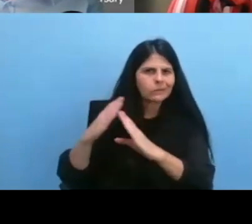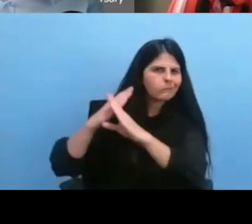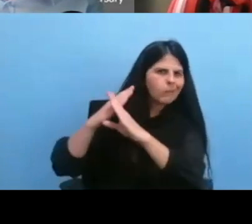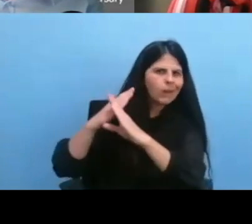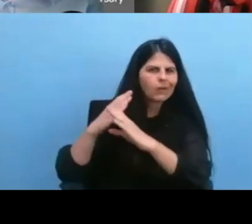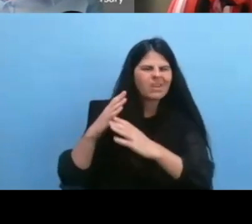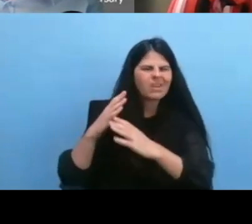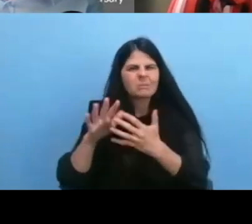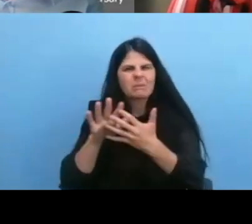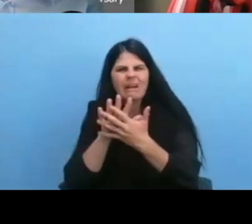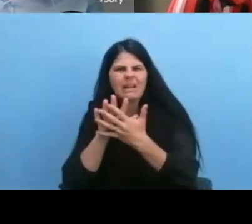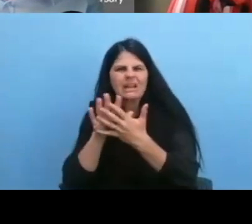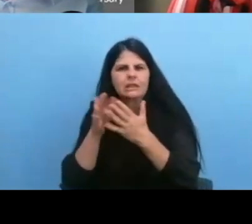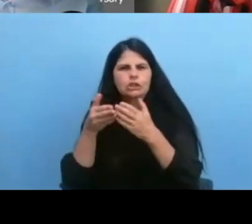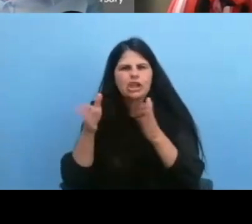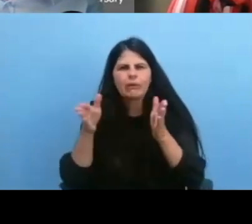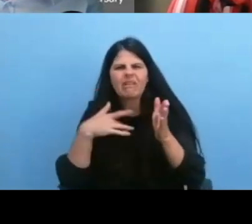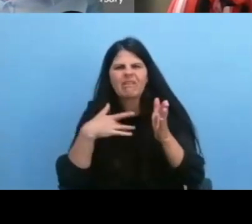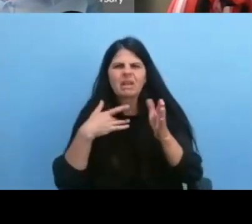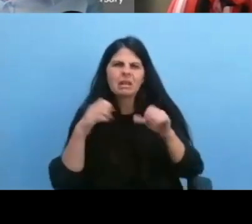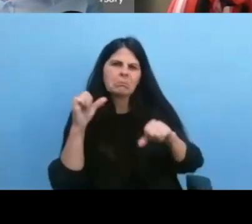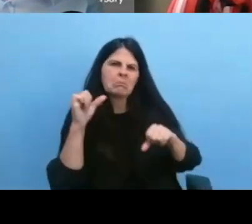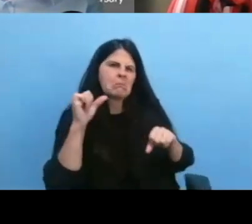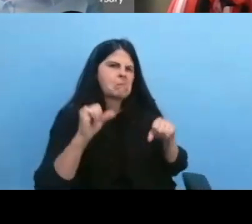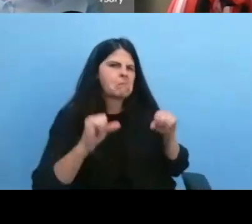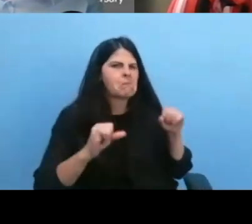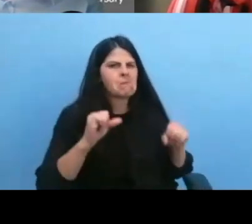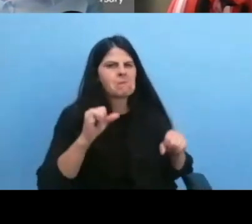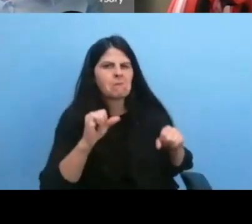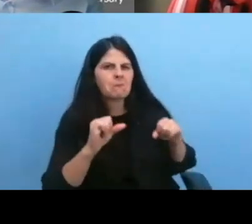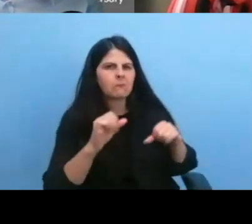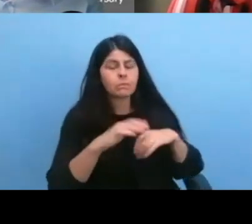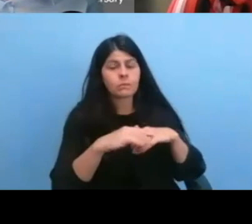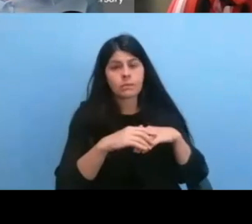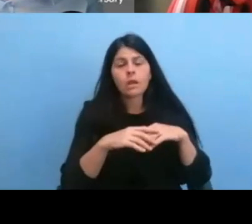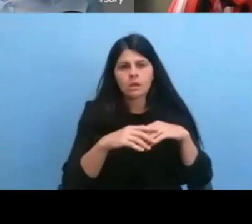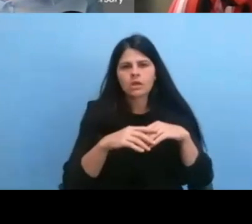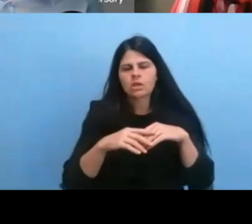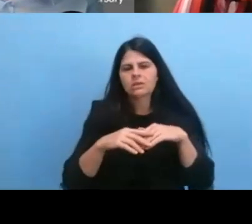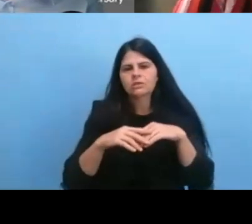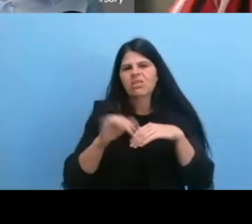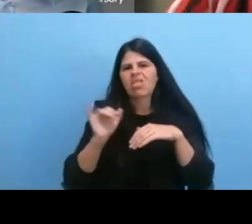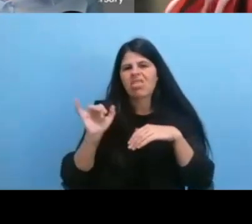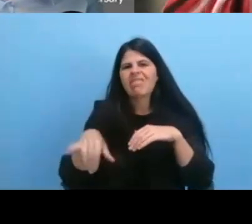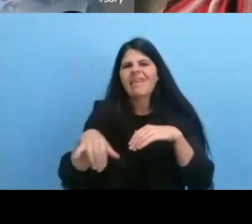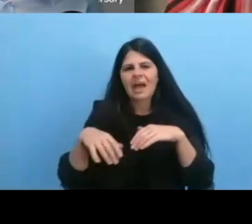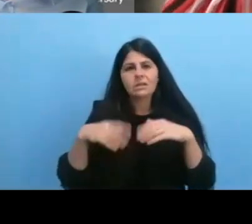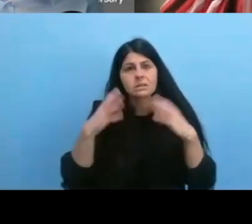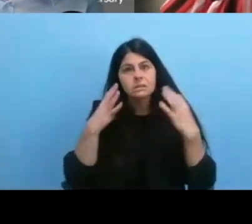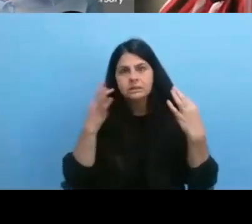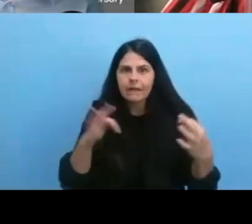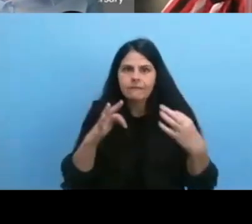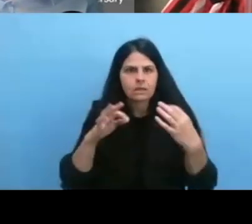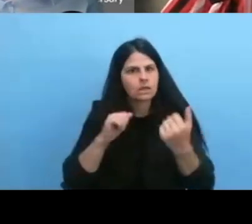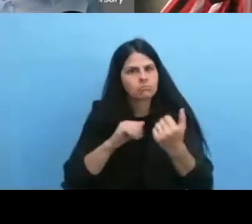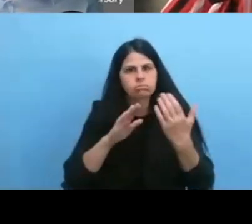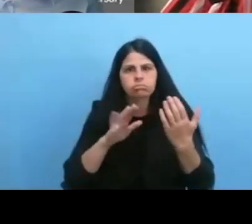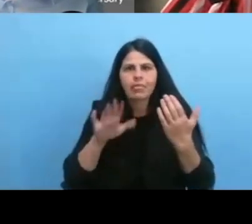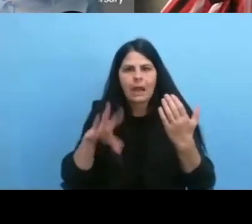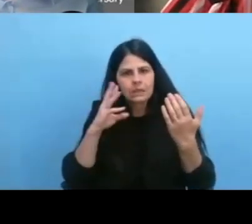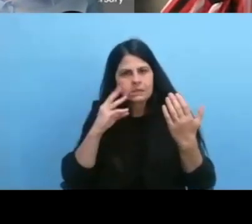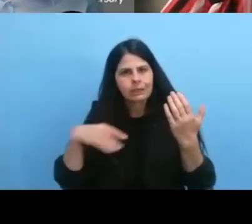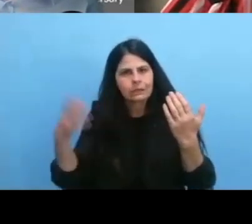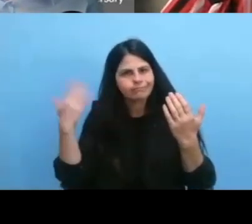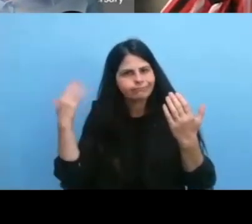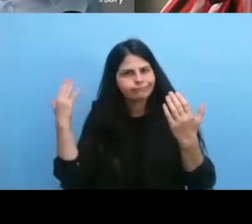uncertainty. And so that was something that I definitely came across in that experience.